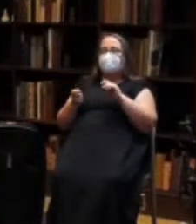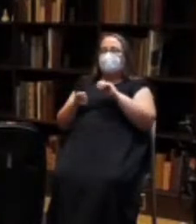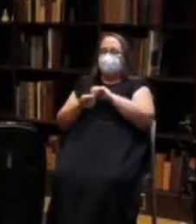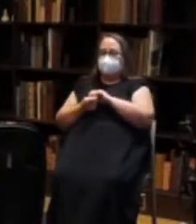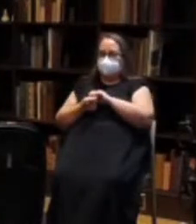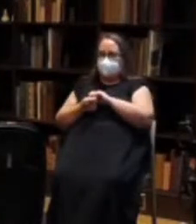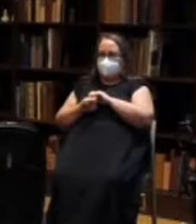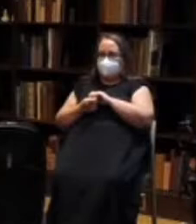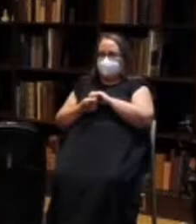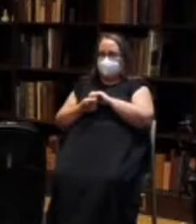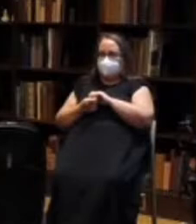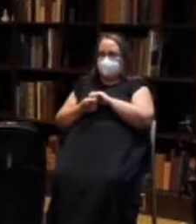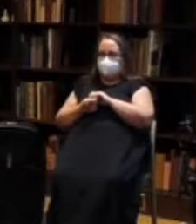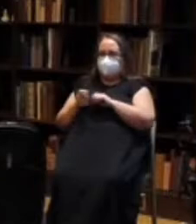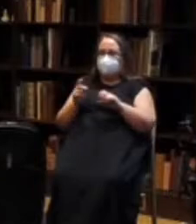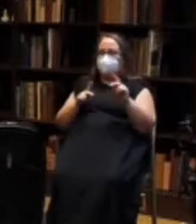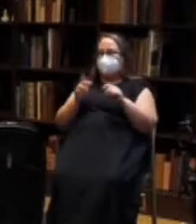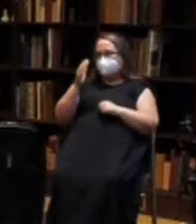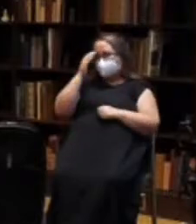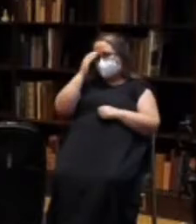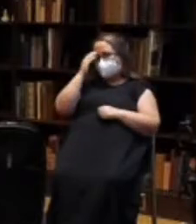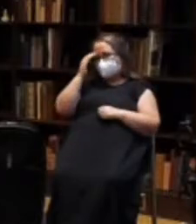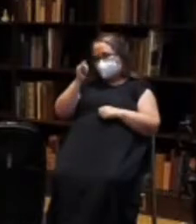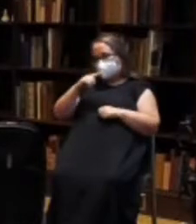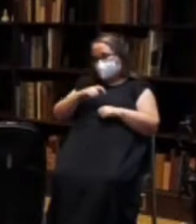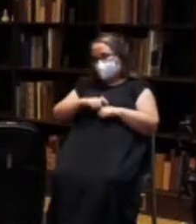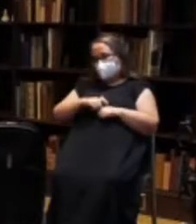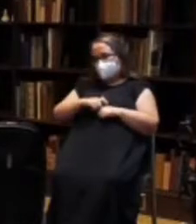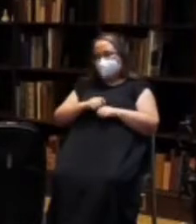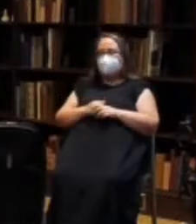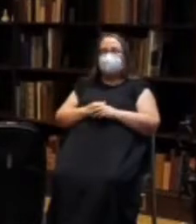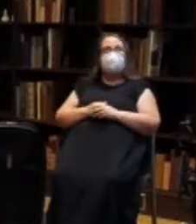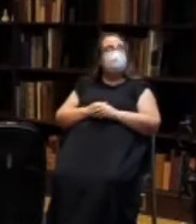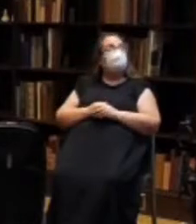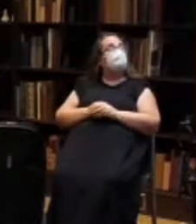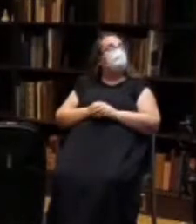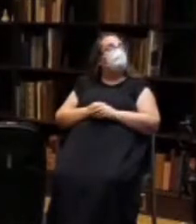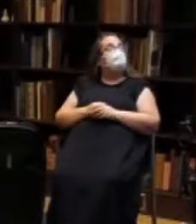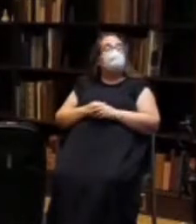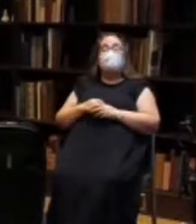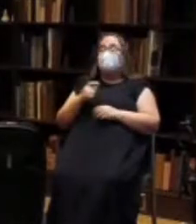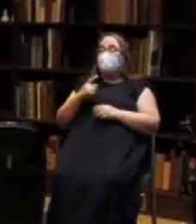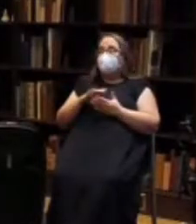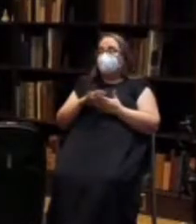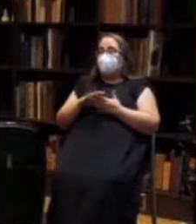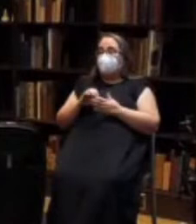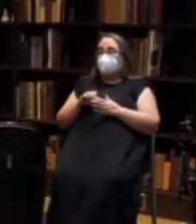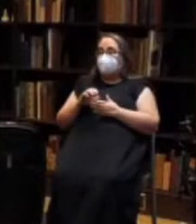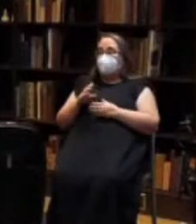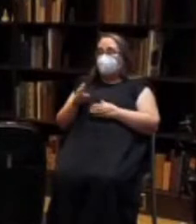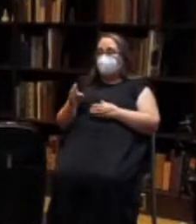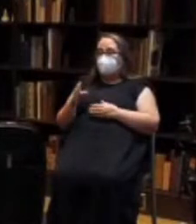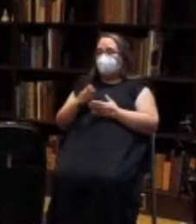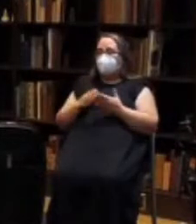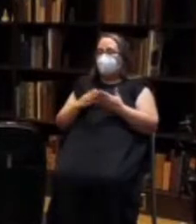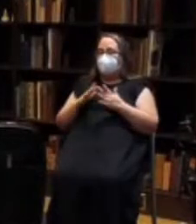transform people's consciousness at the time. So the Soul School in Baltimore is actually part of a network